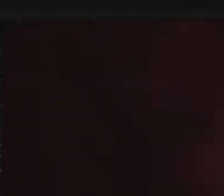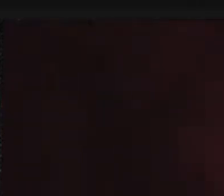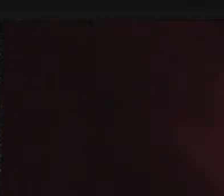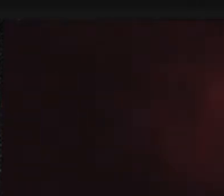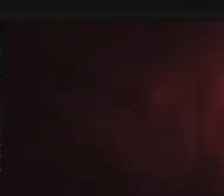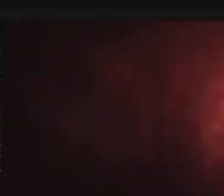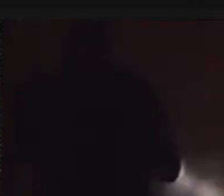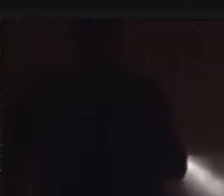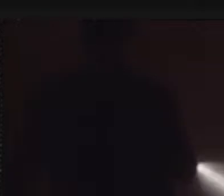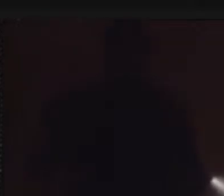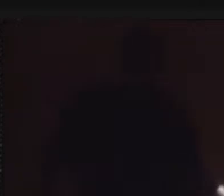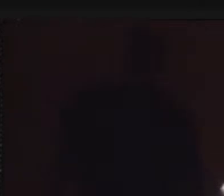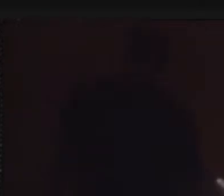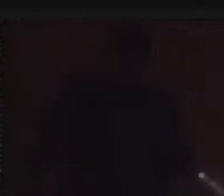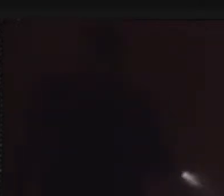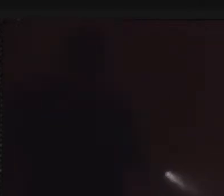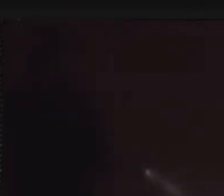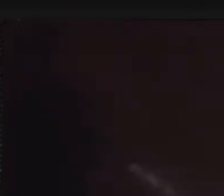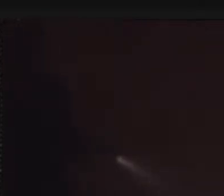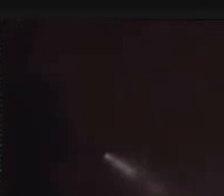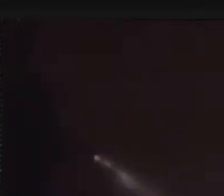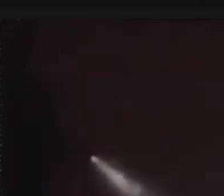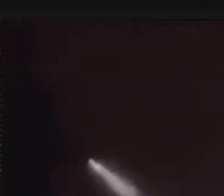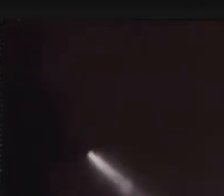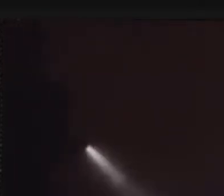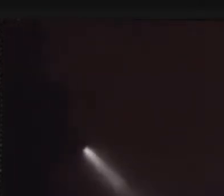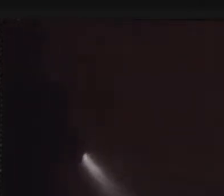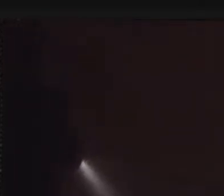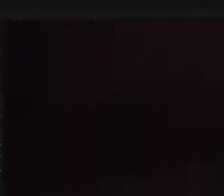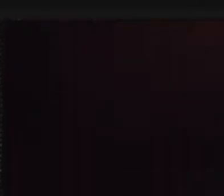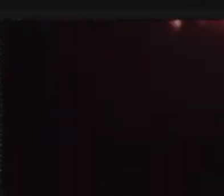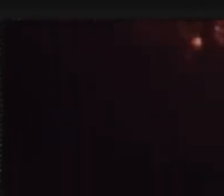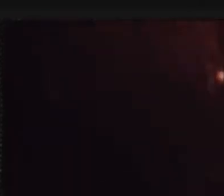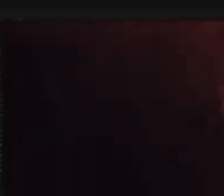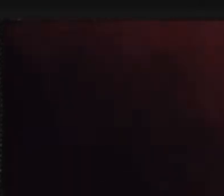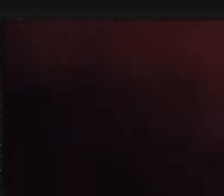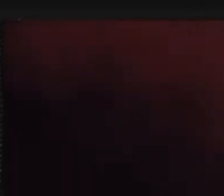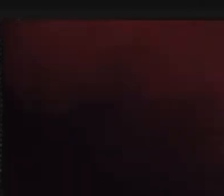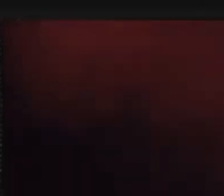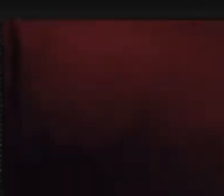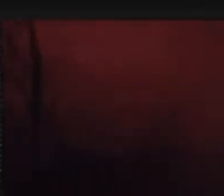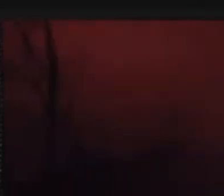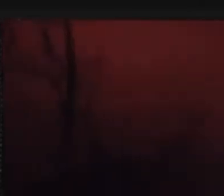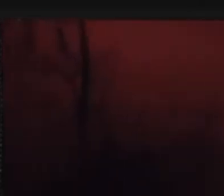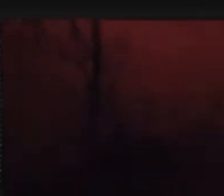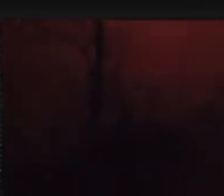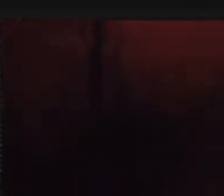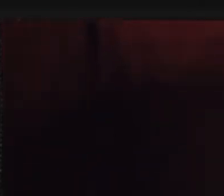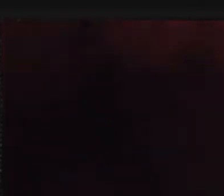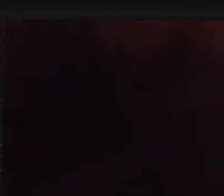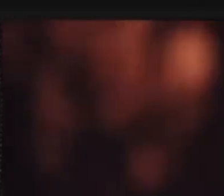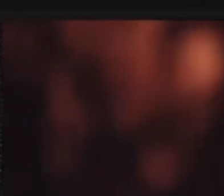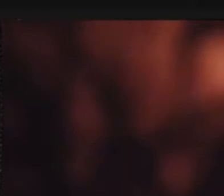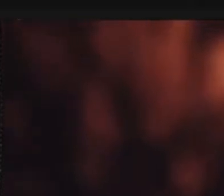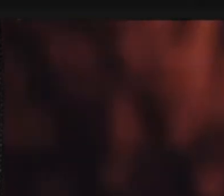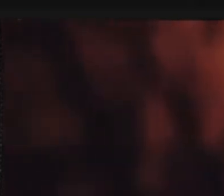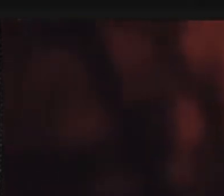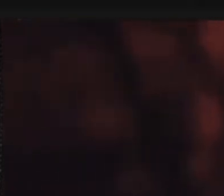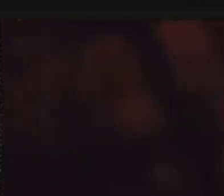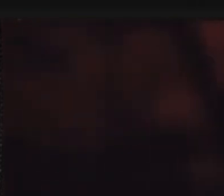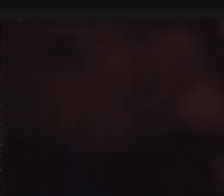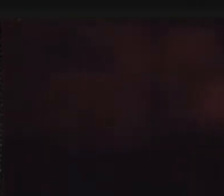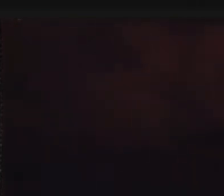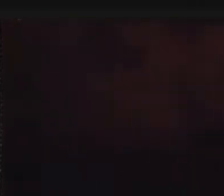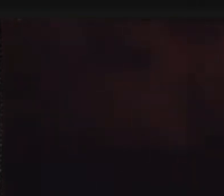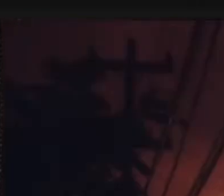The first 3 weeks of the eruption here in Hawaii, crazy things would happen in the middle of the night. A new fissure would open up and it would threaten a new